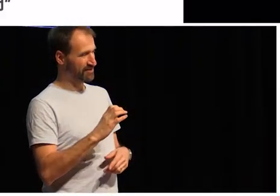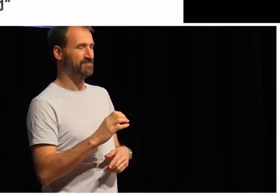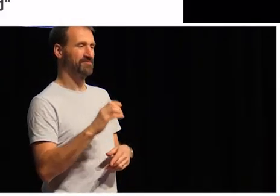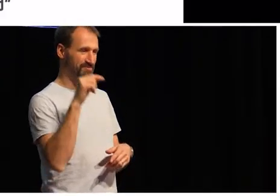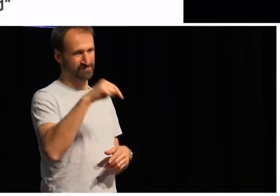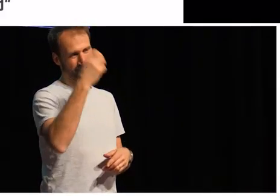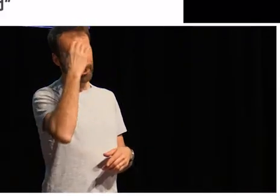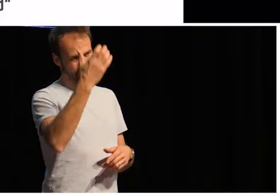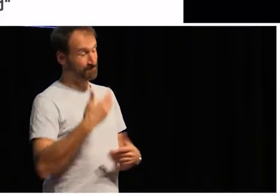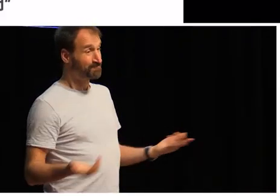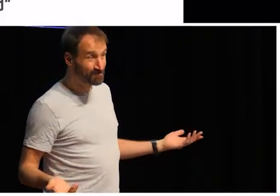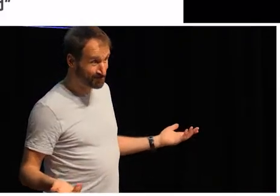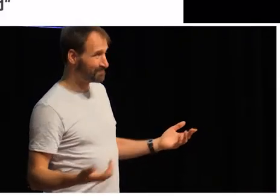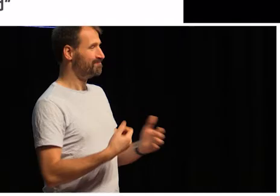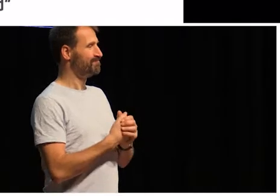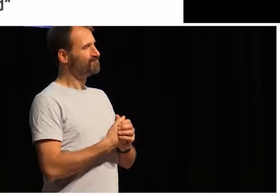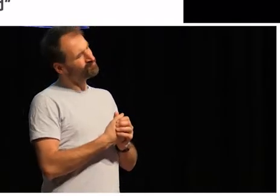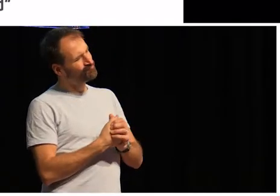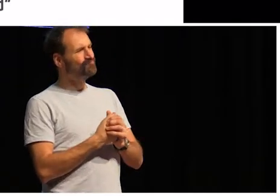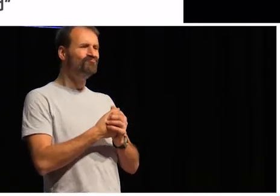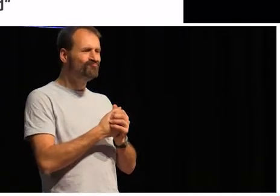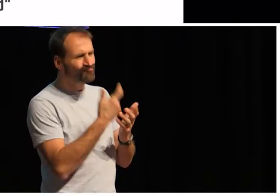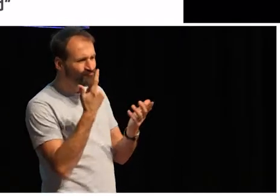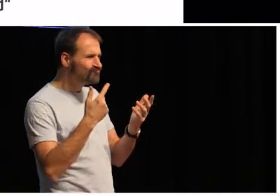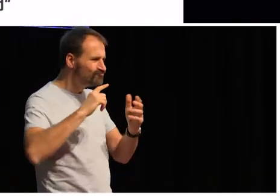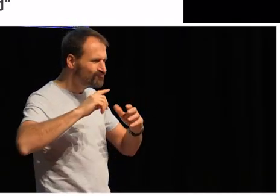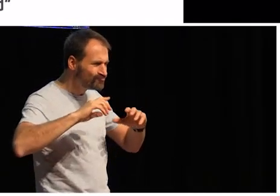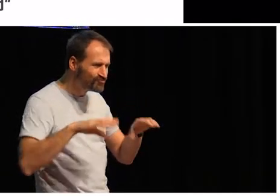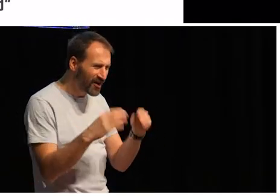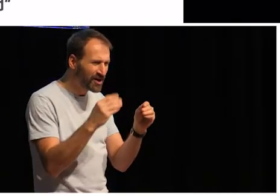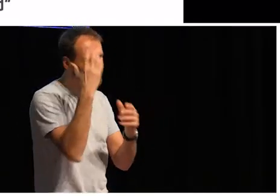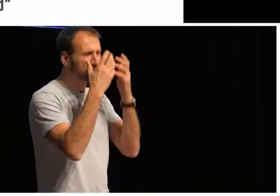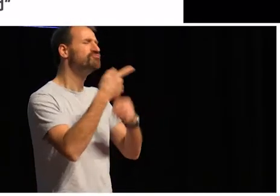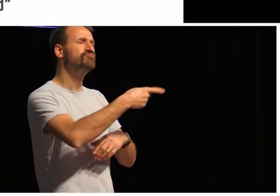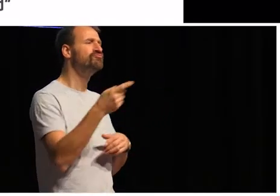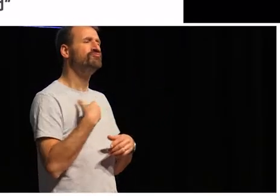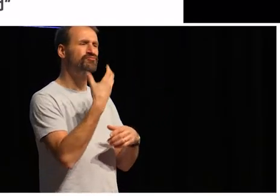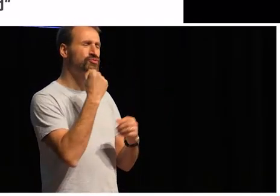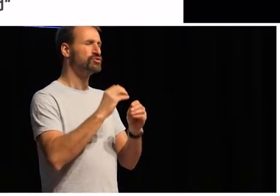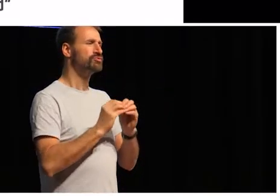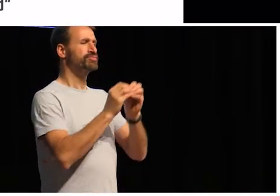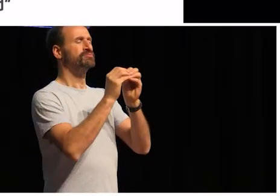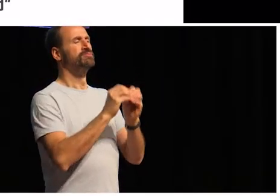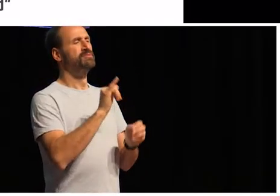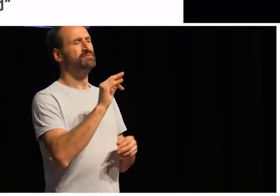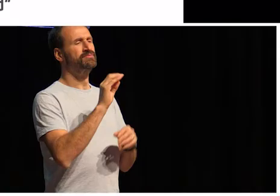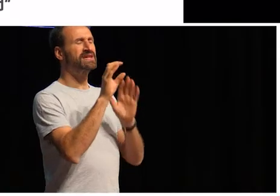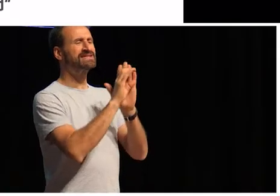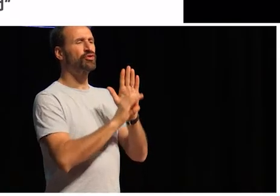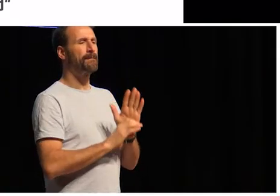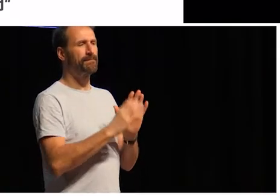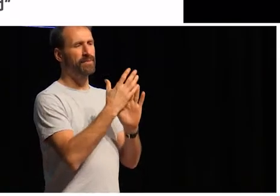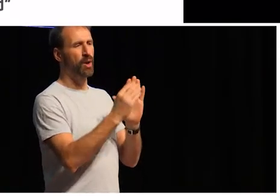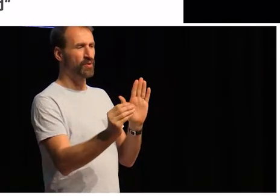with let's say we want to build an Instagram clone and therefore we need some kind of